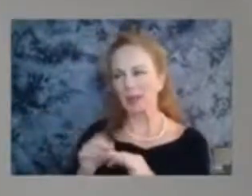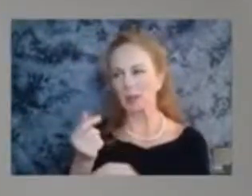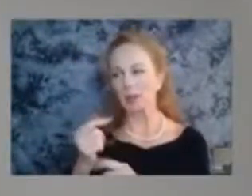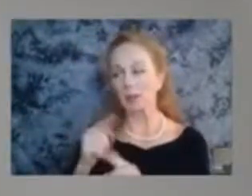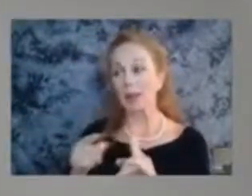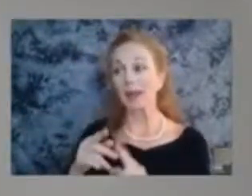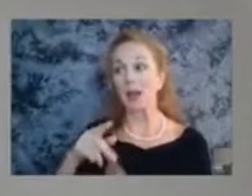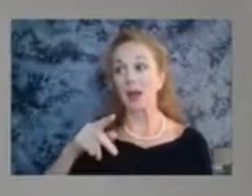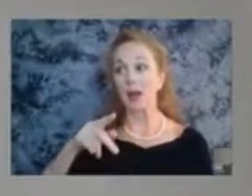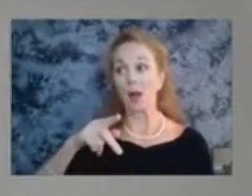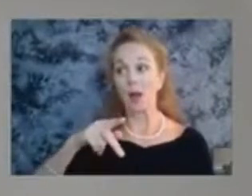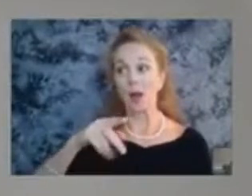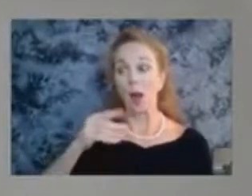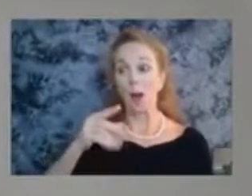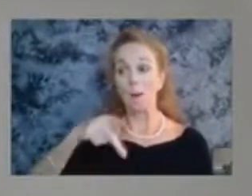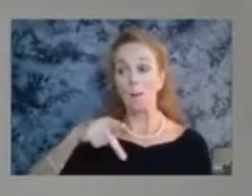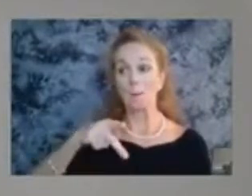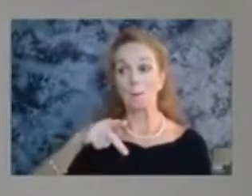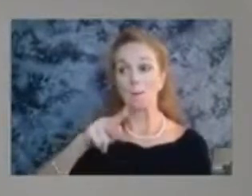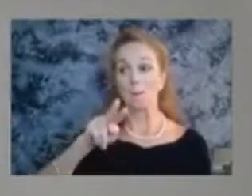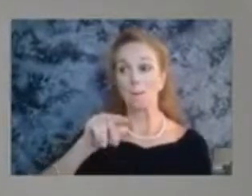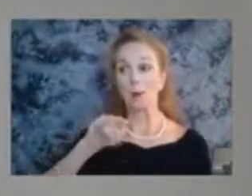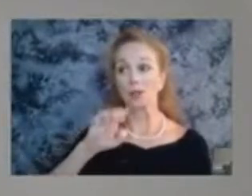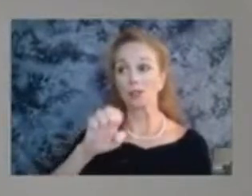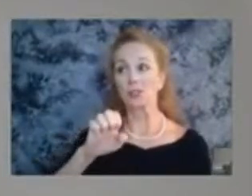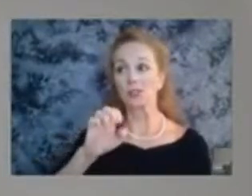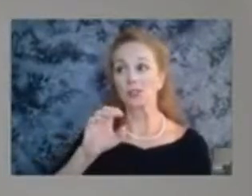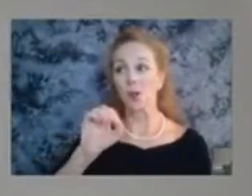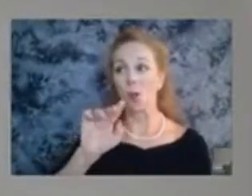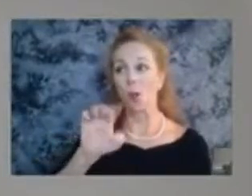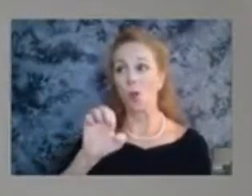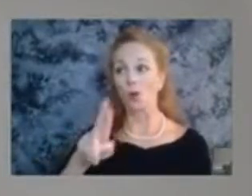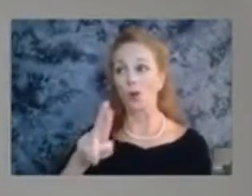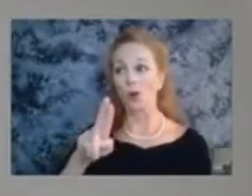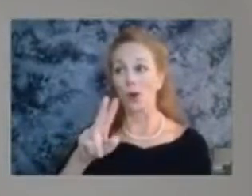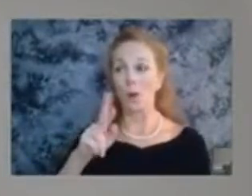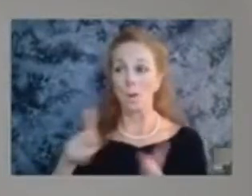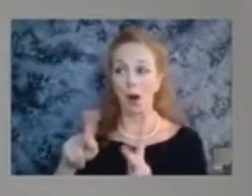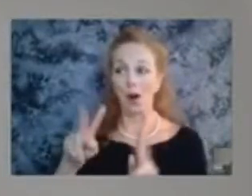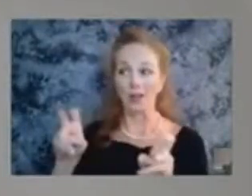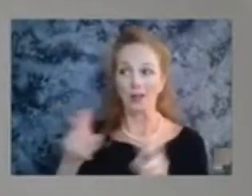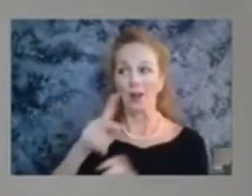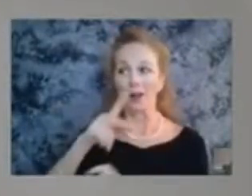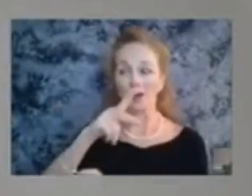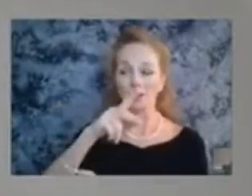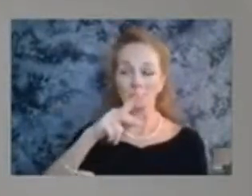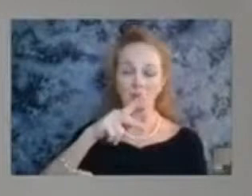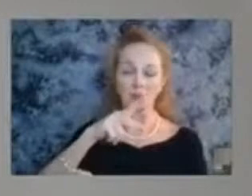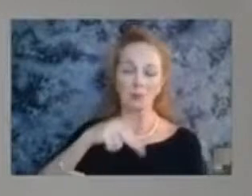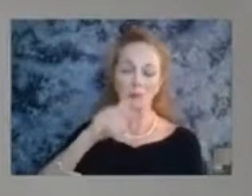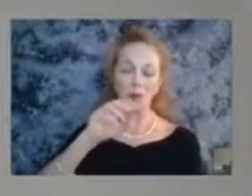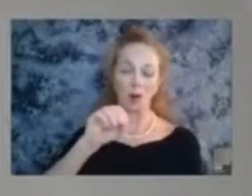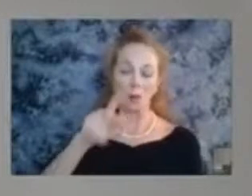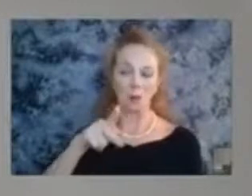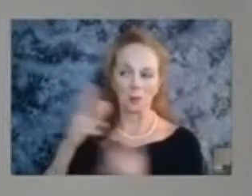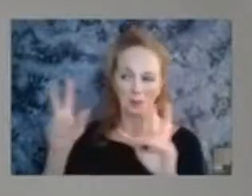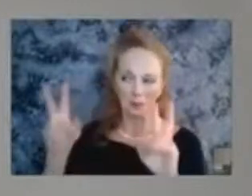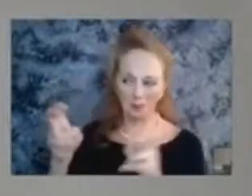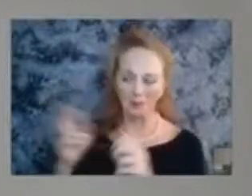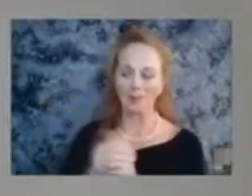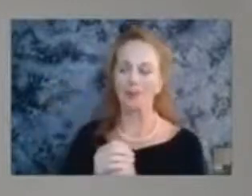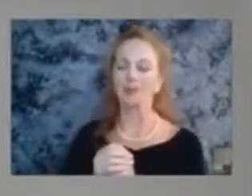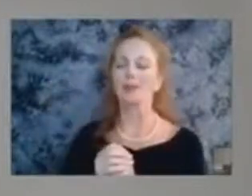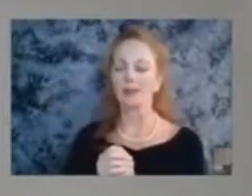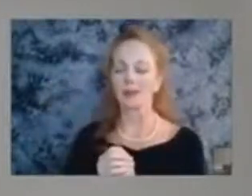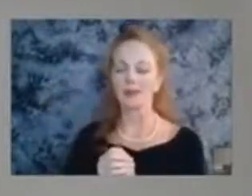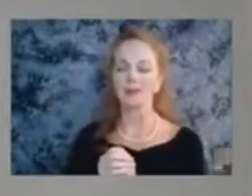party a couple of days ago. So we have almost, I think there's only one product that is outstanding that we